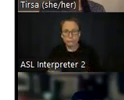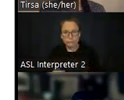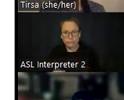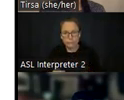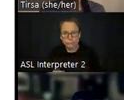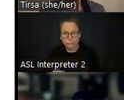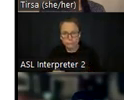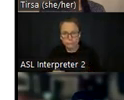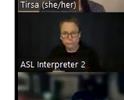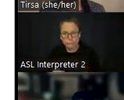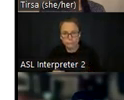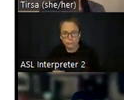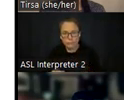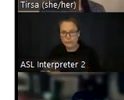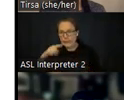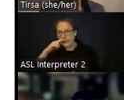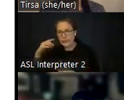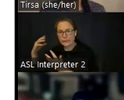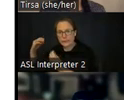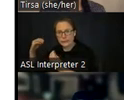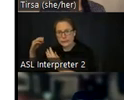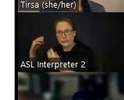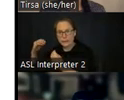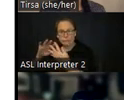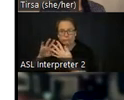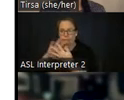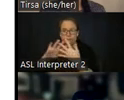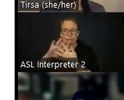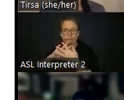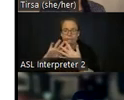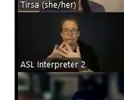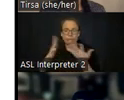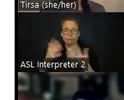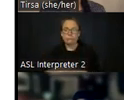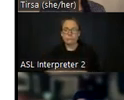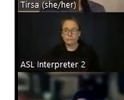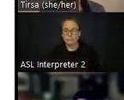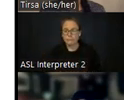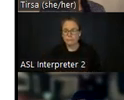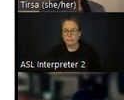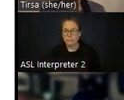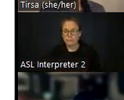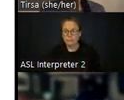There's a lot to go through on that. Thank you. Next time.